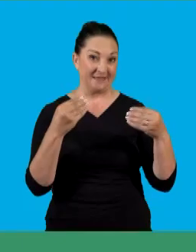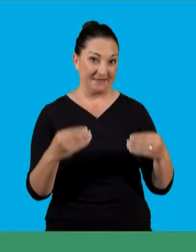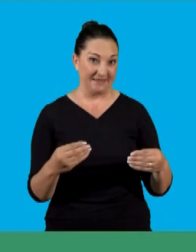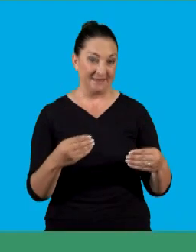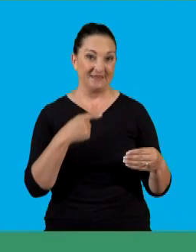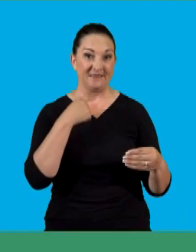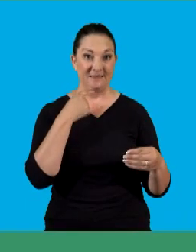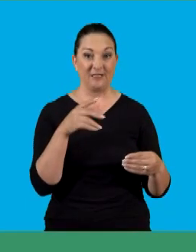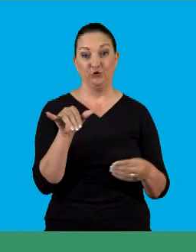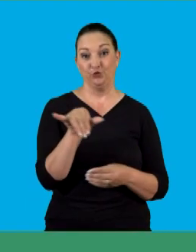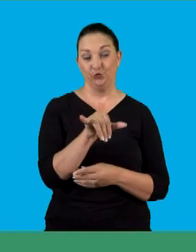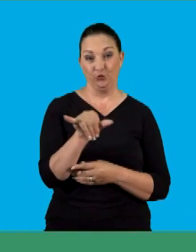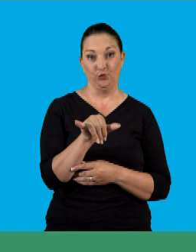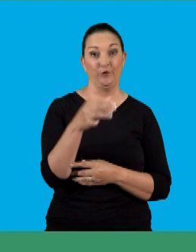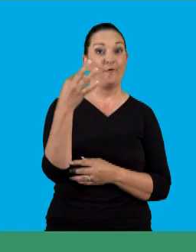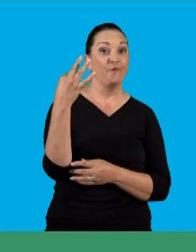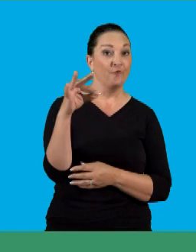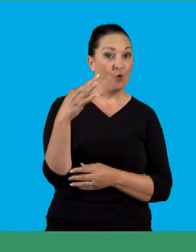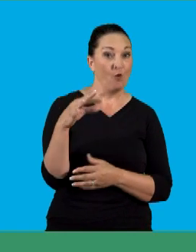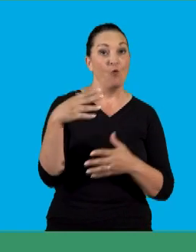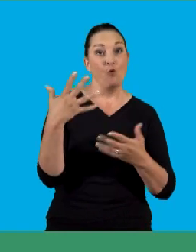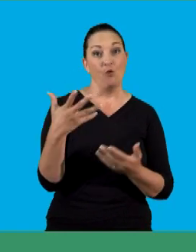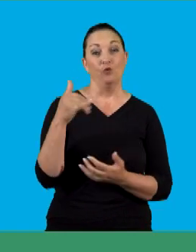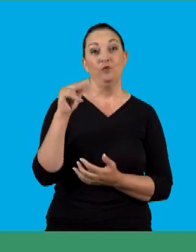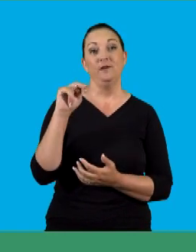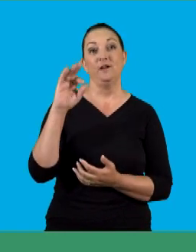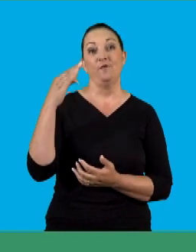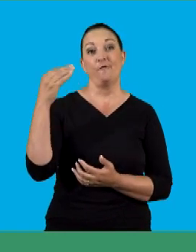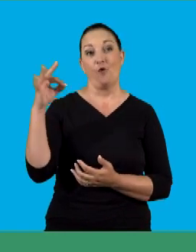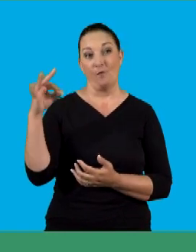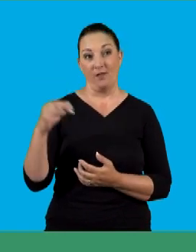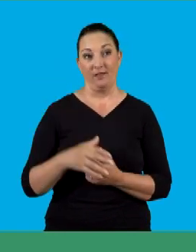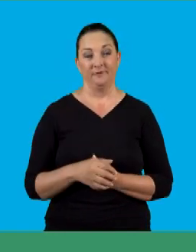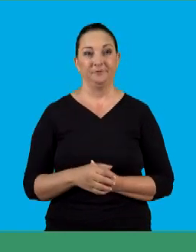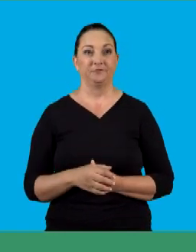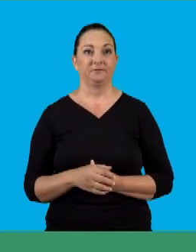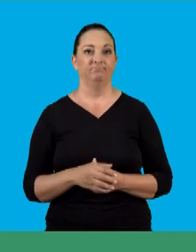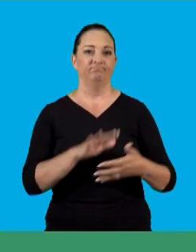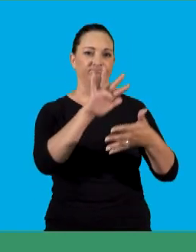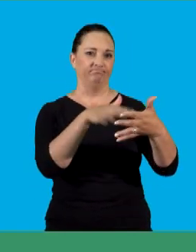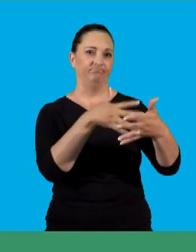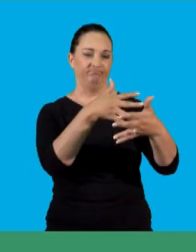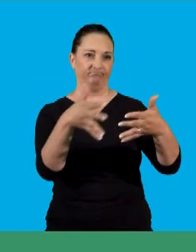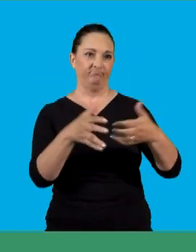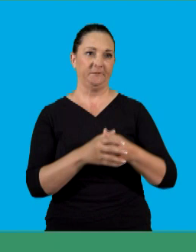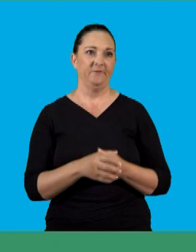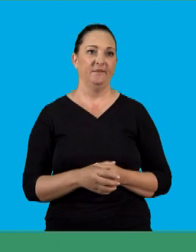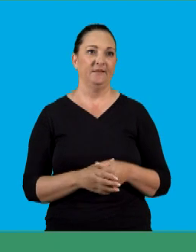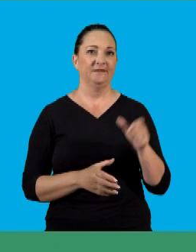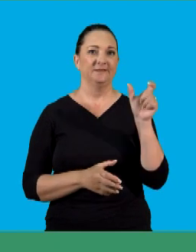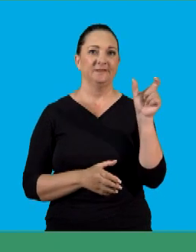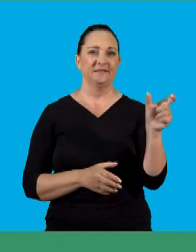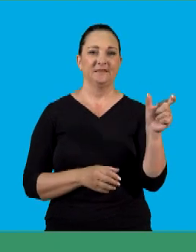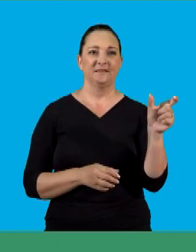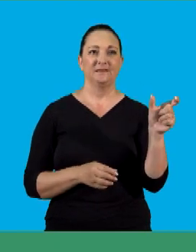and informal sectors. Indicate with a cross next to the relevant answer. We'll start with our spaza